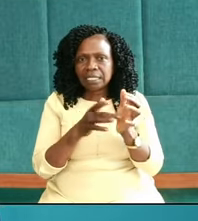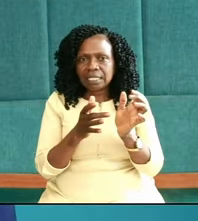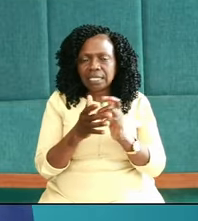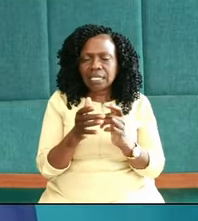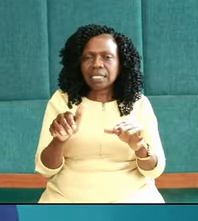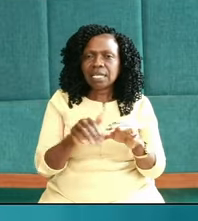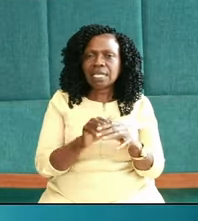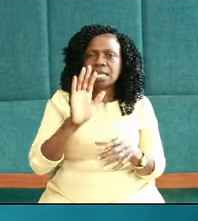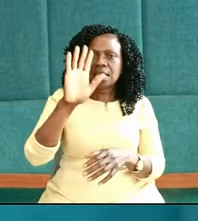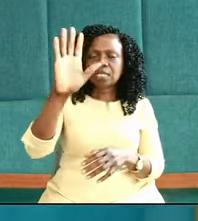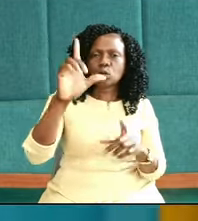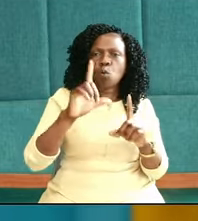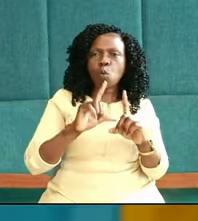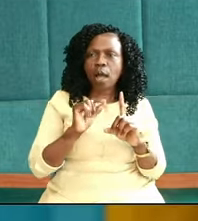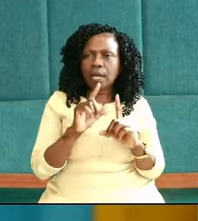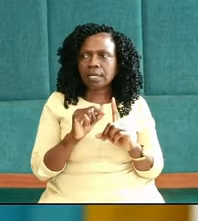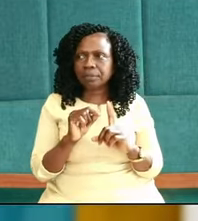word,